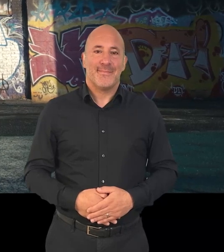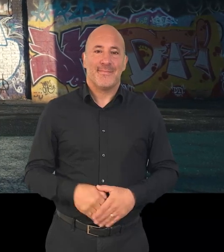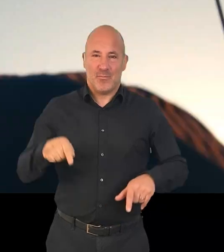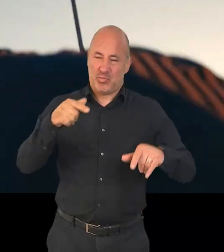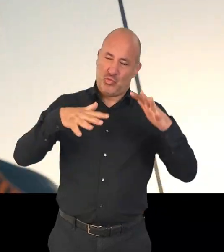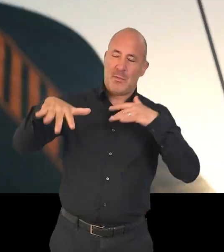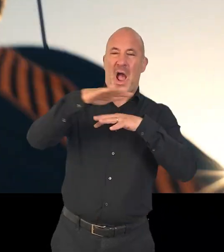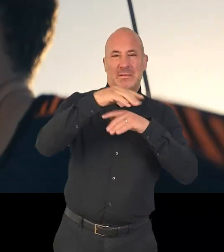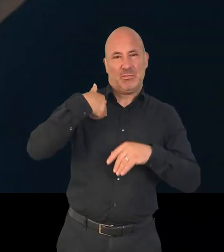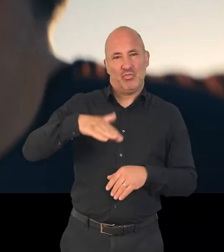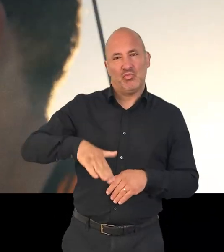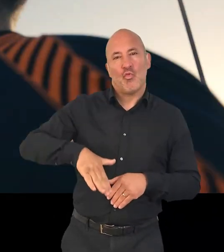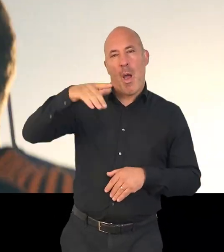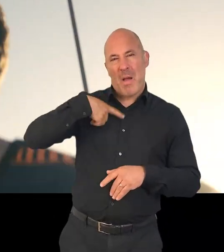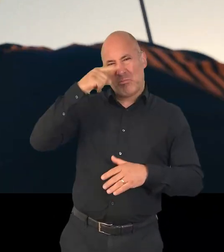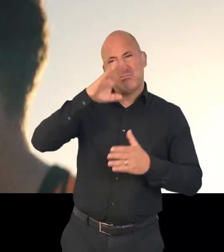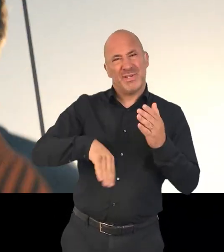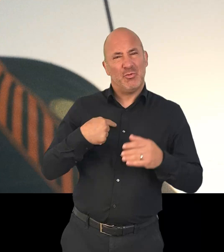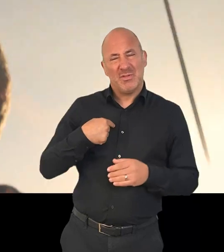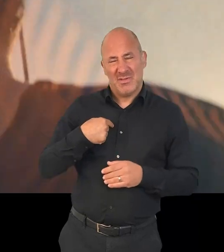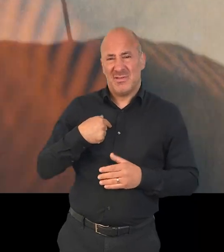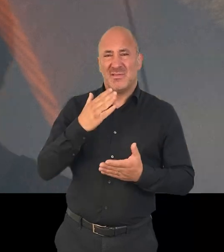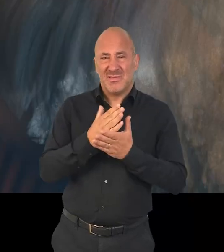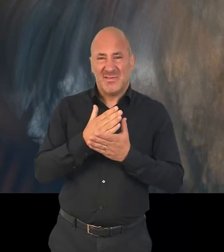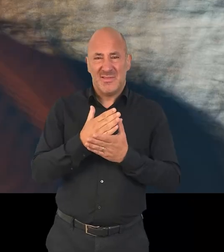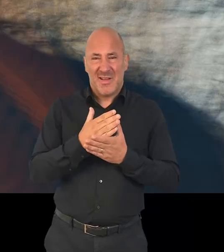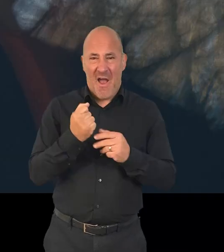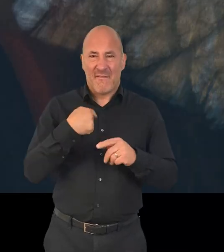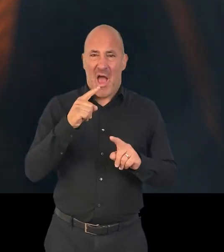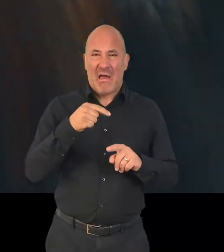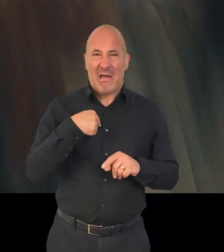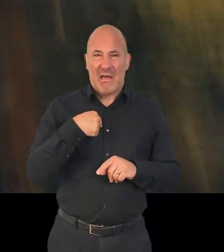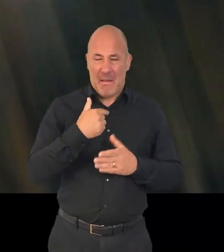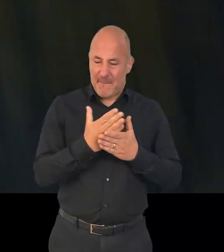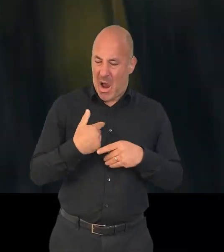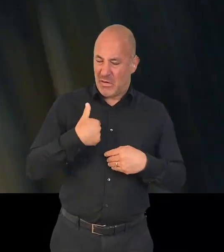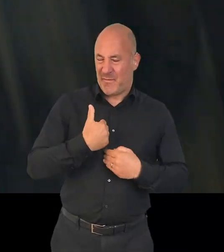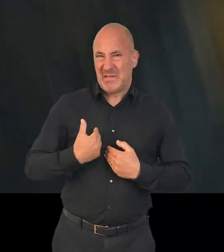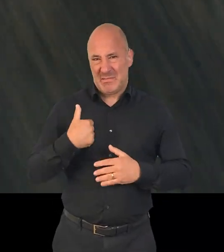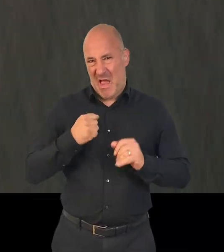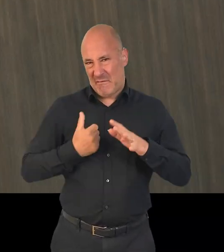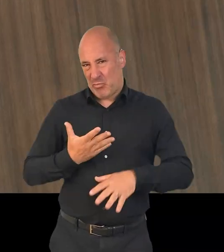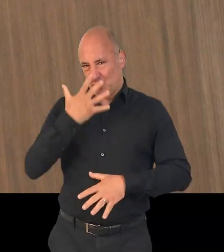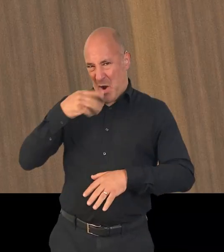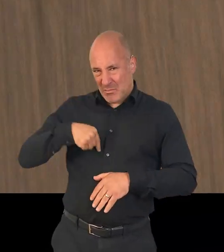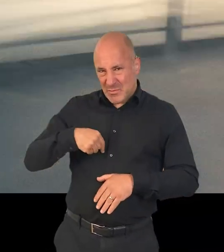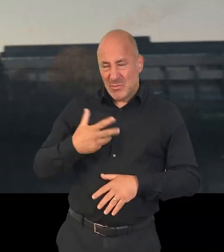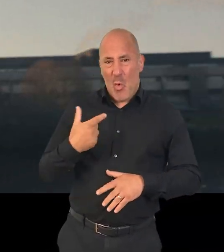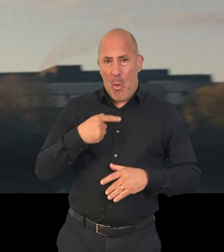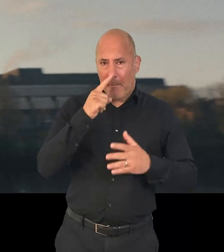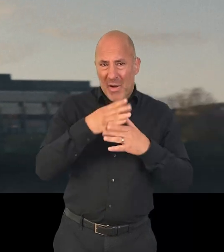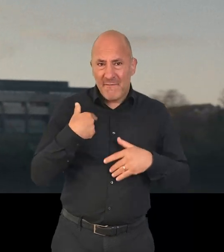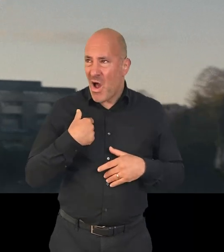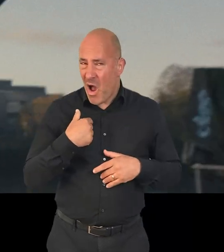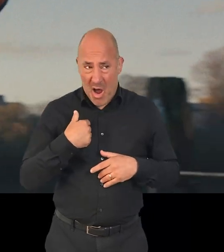My experiences of society growing up had evidently led me to be ashamed of that part